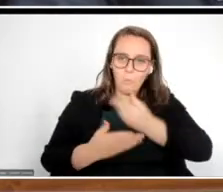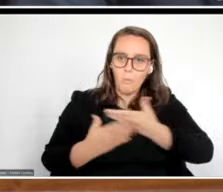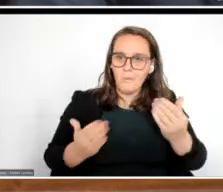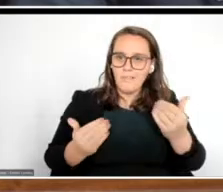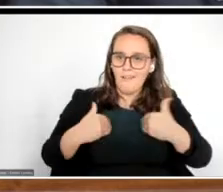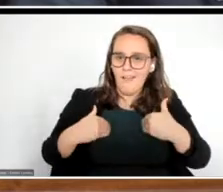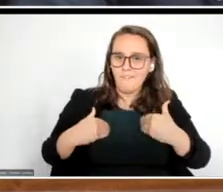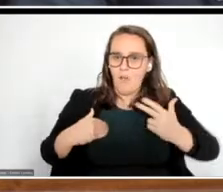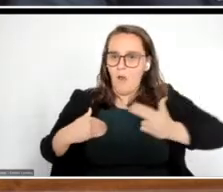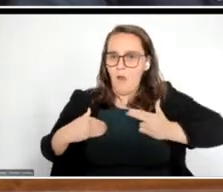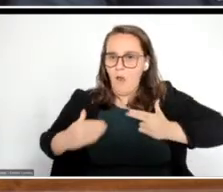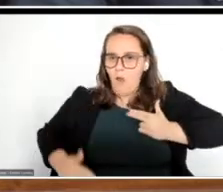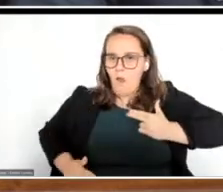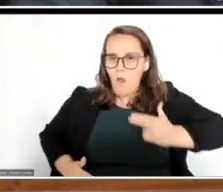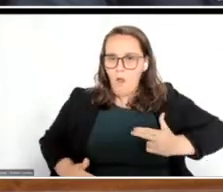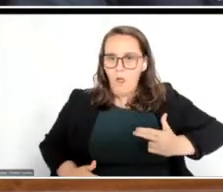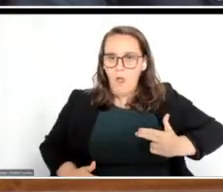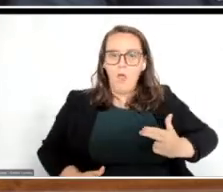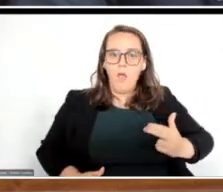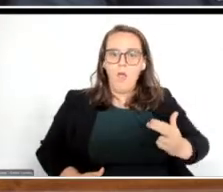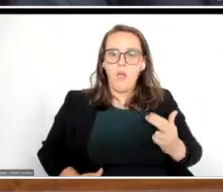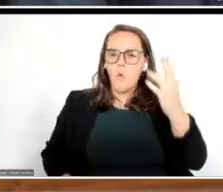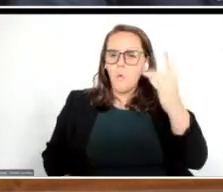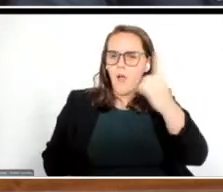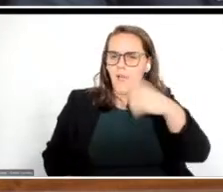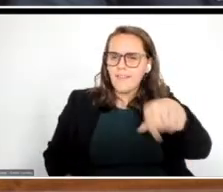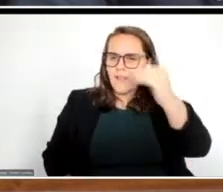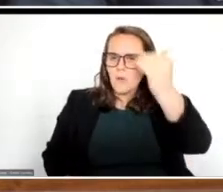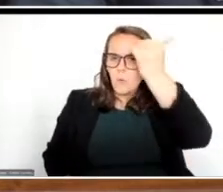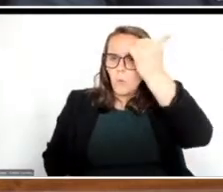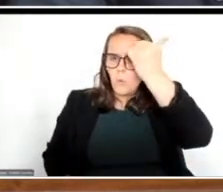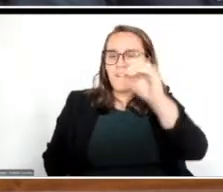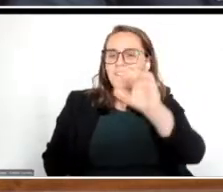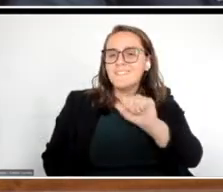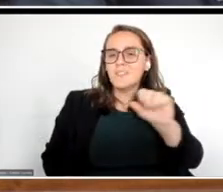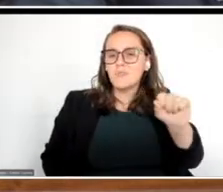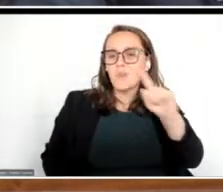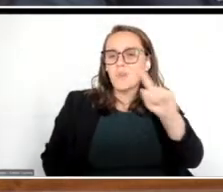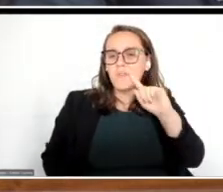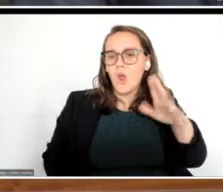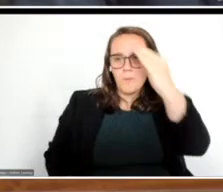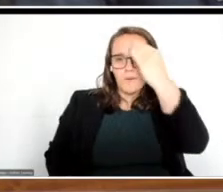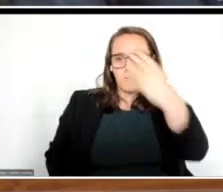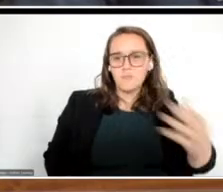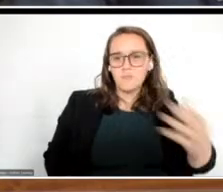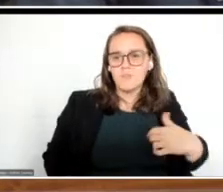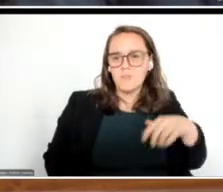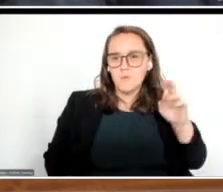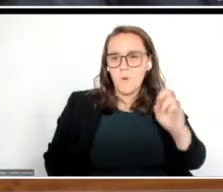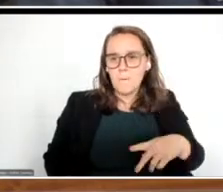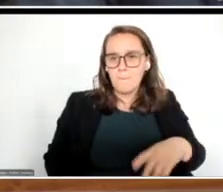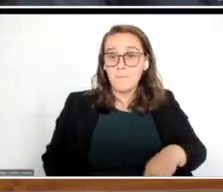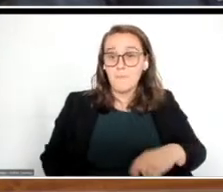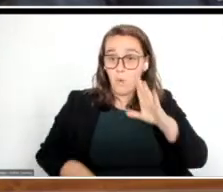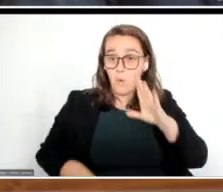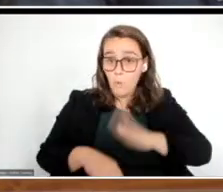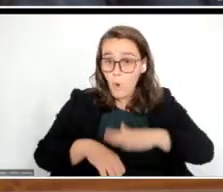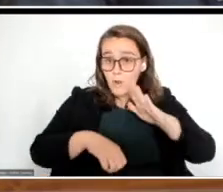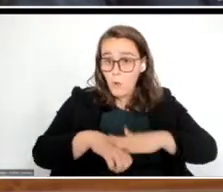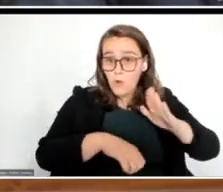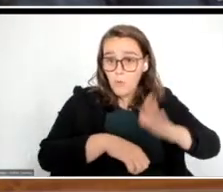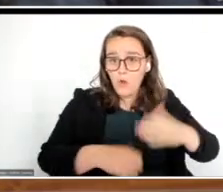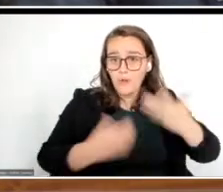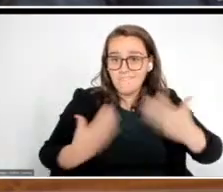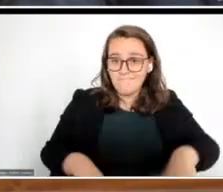Service had told him about it that morning. Even in spite of these warnings, Cassidy Hutchinson overheard the president